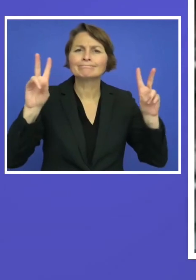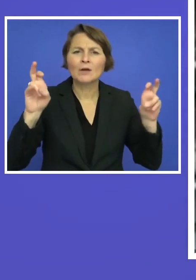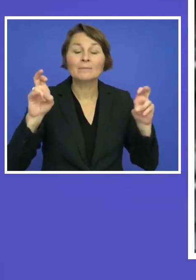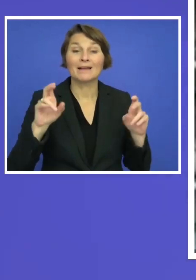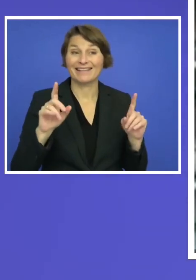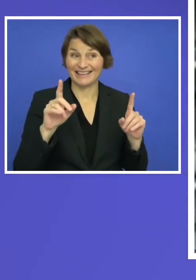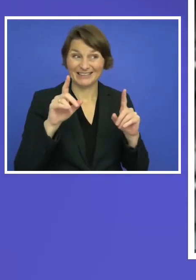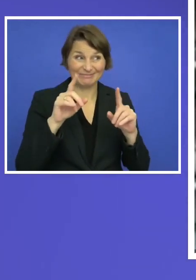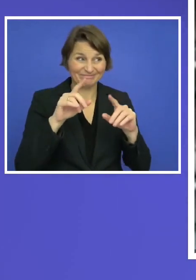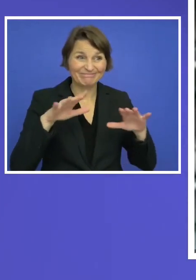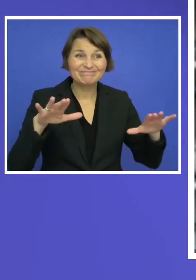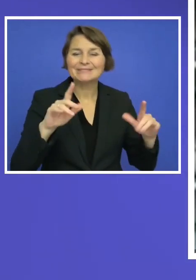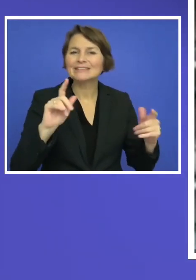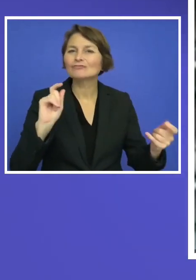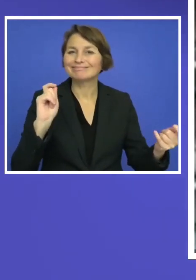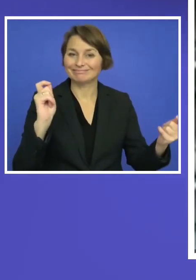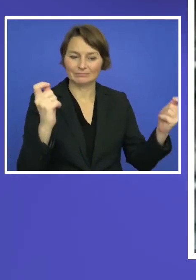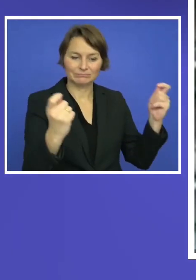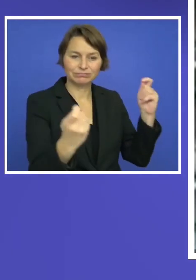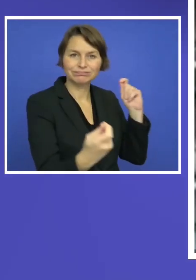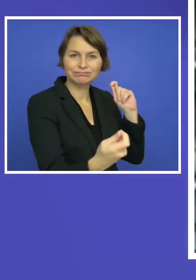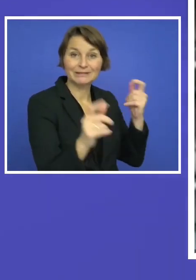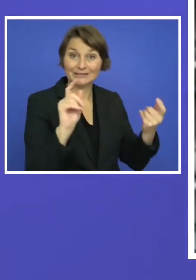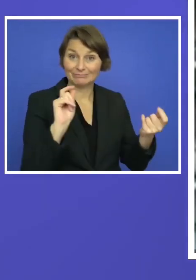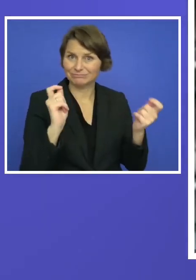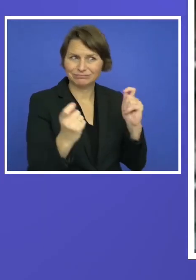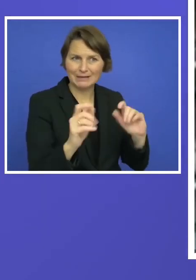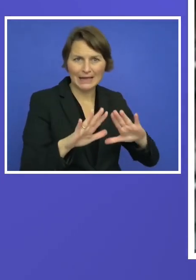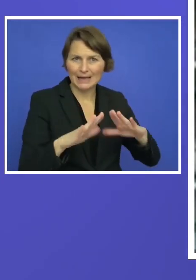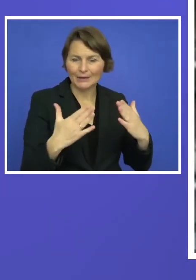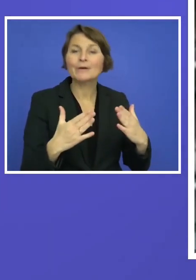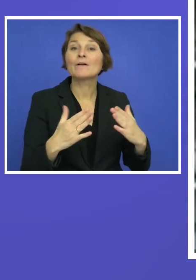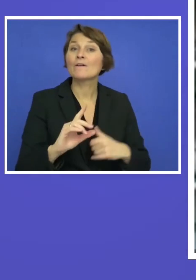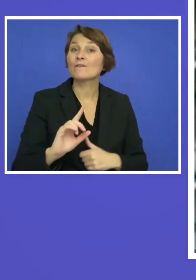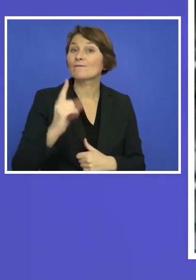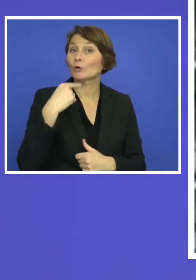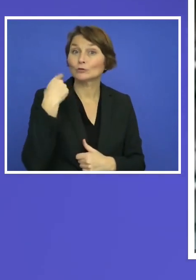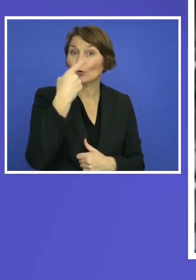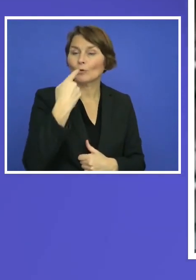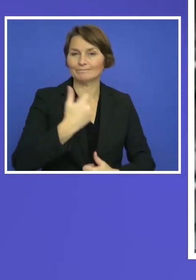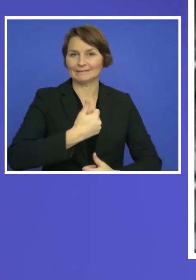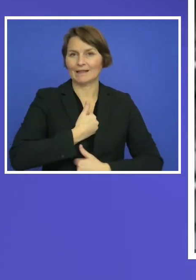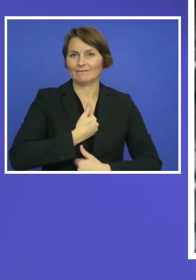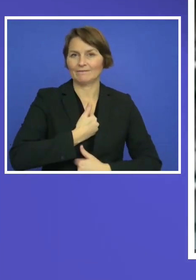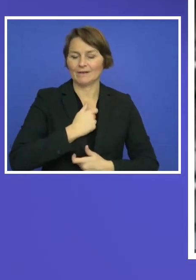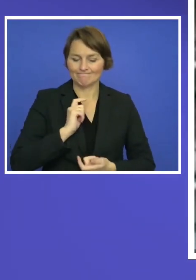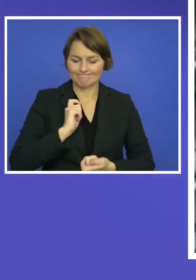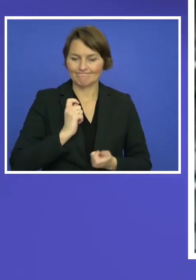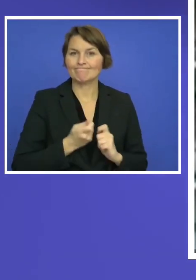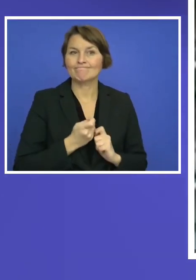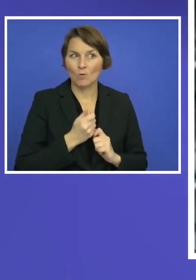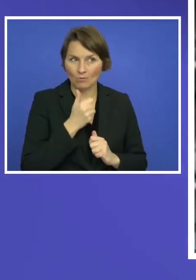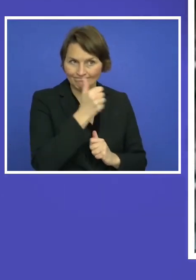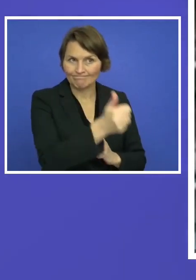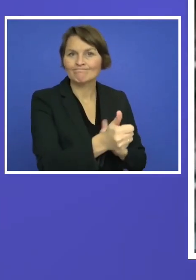important, and change starts with ourselves. So we are all in this, and whatever you as